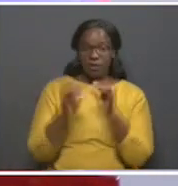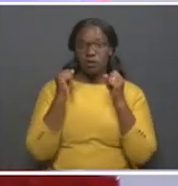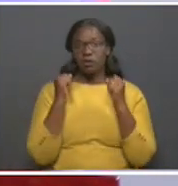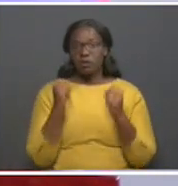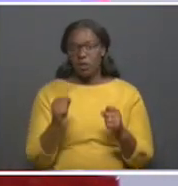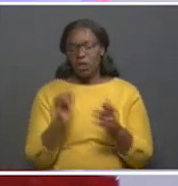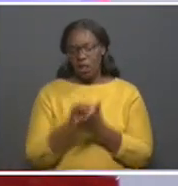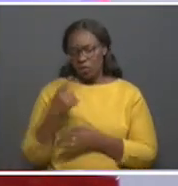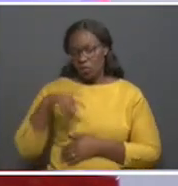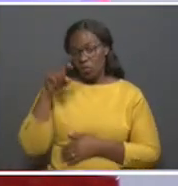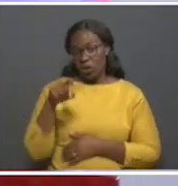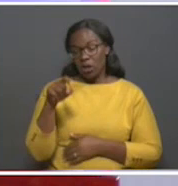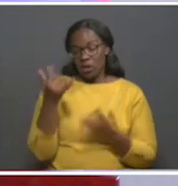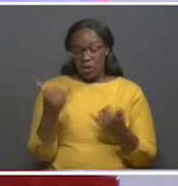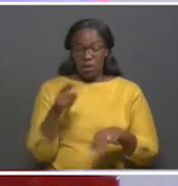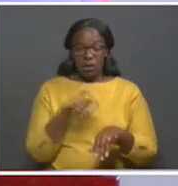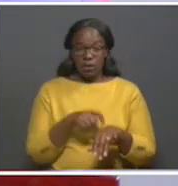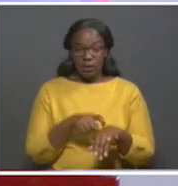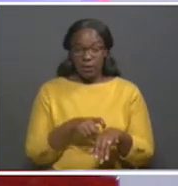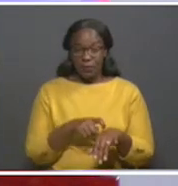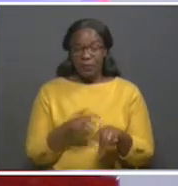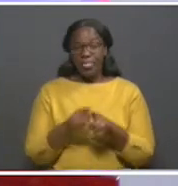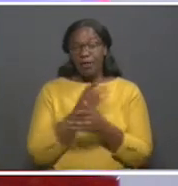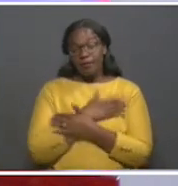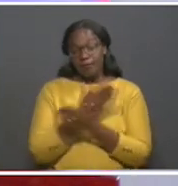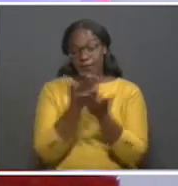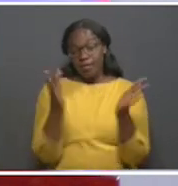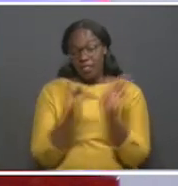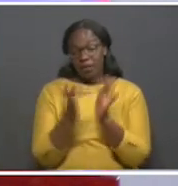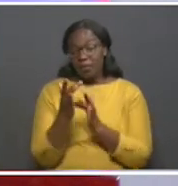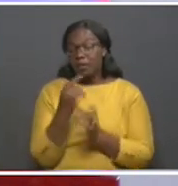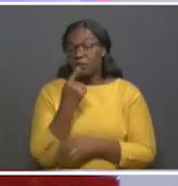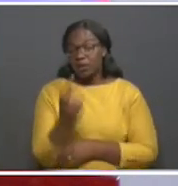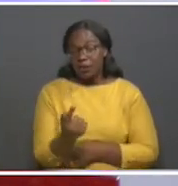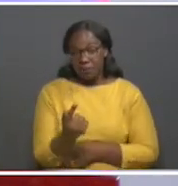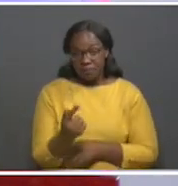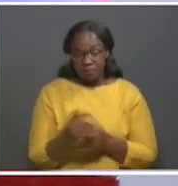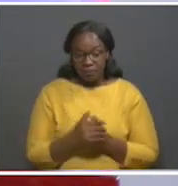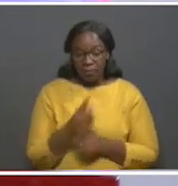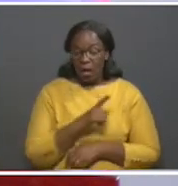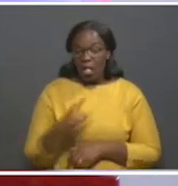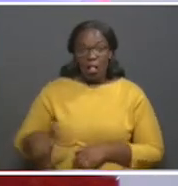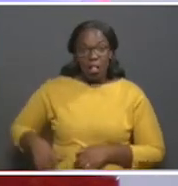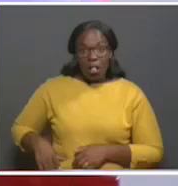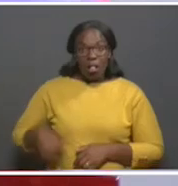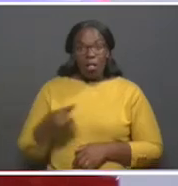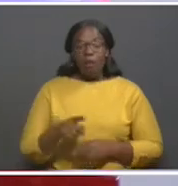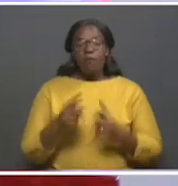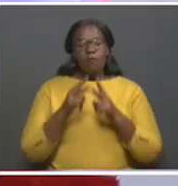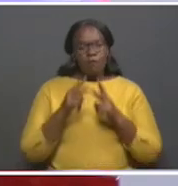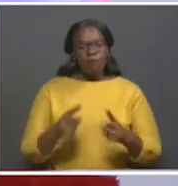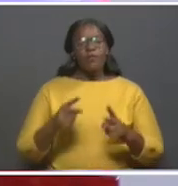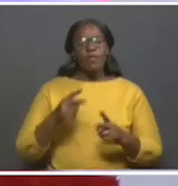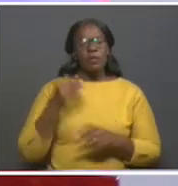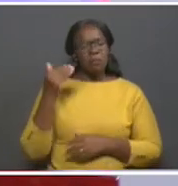that we need in this season. And friends, the Bible goes on to say that the Lord is a very